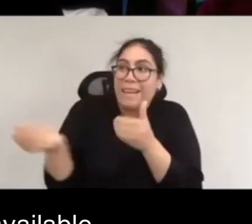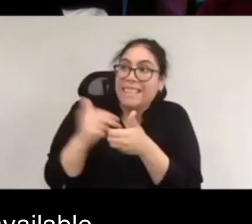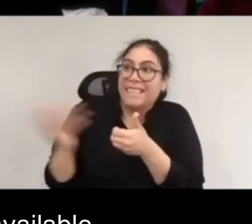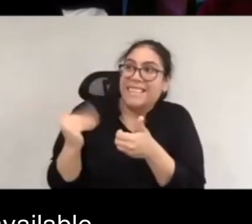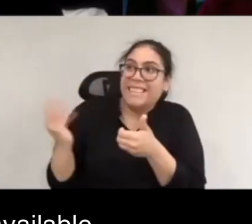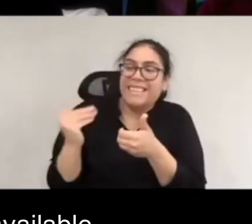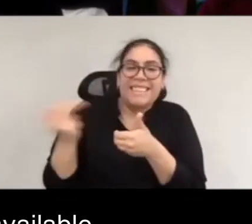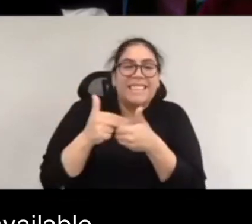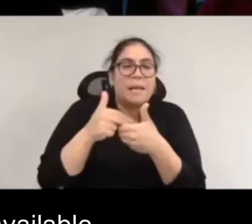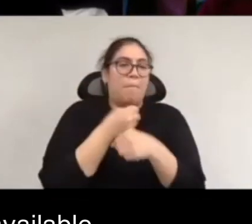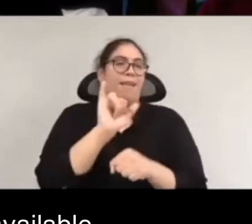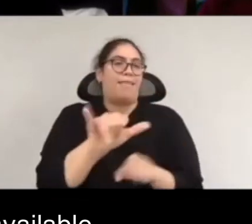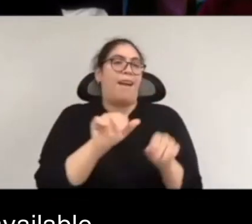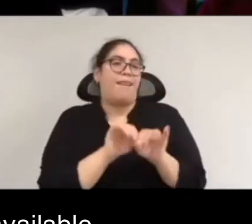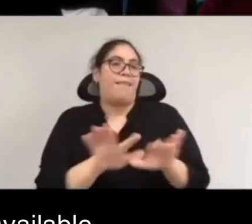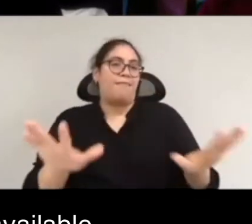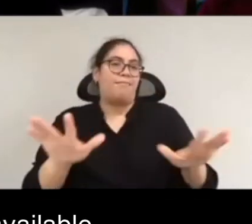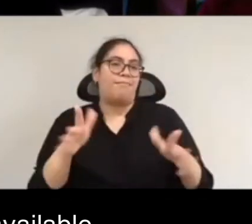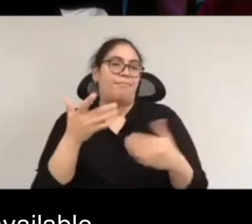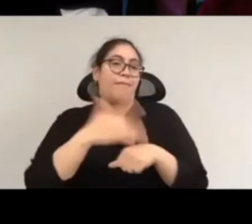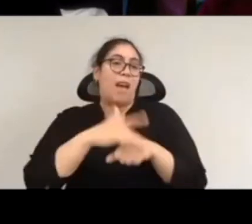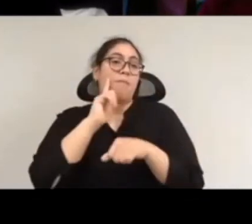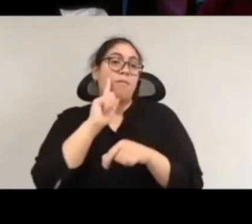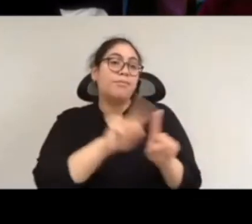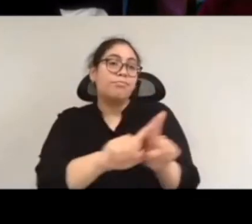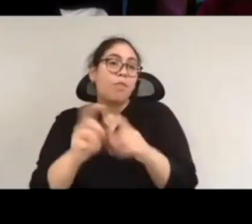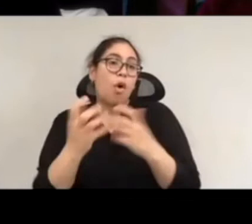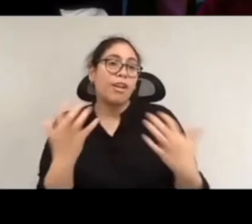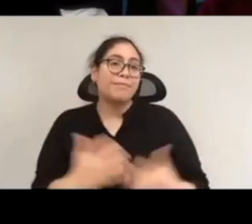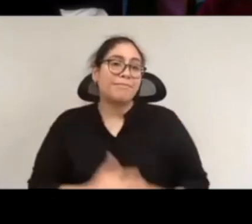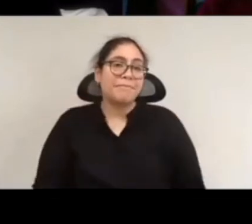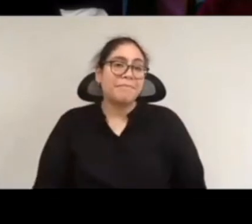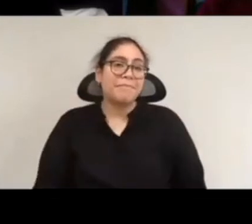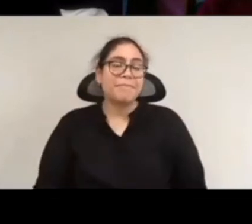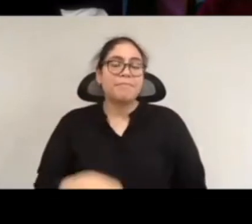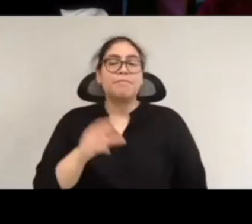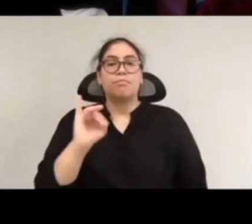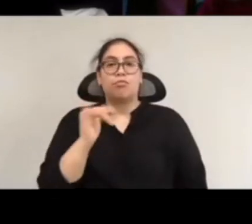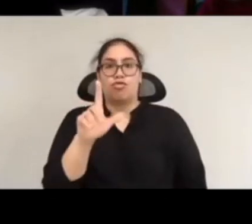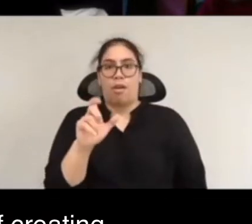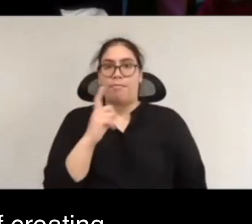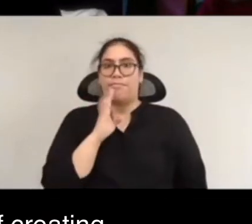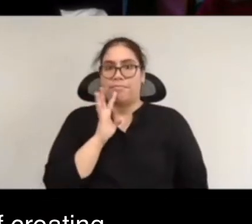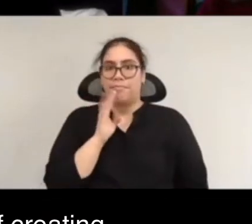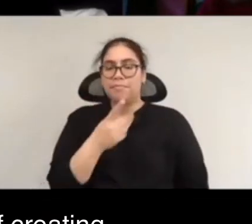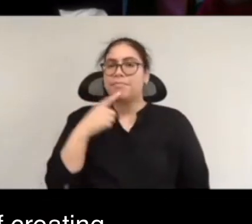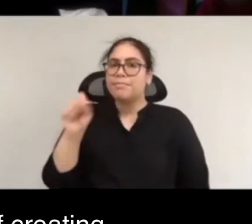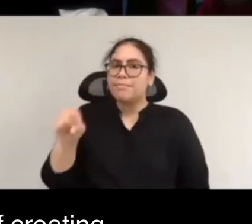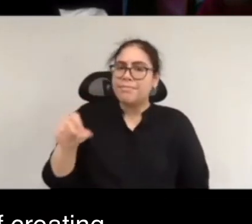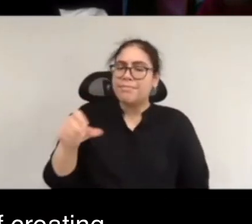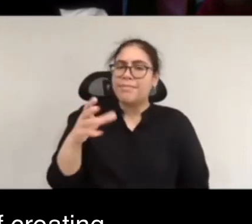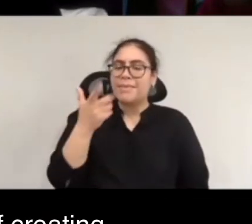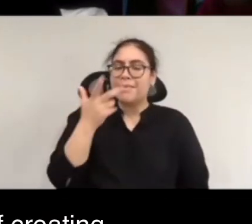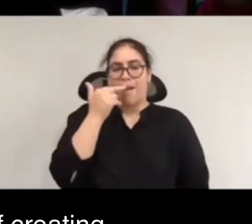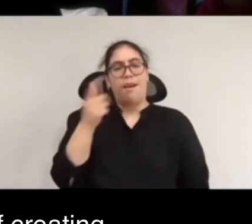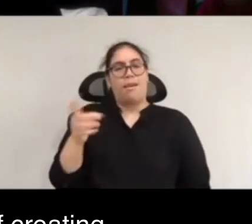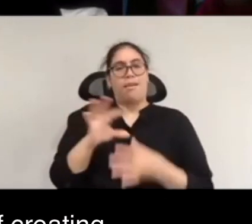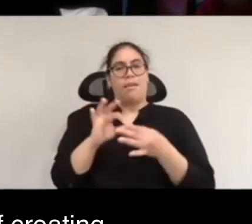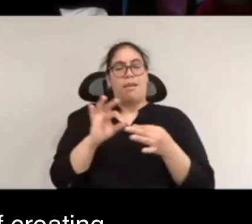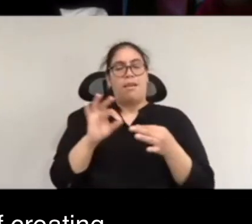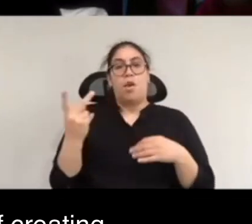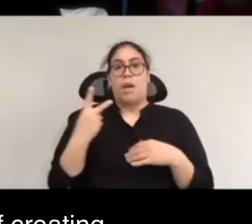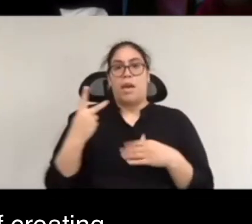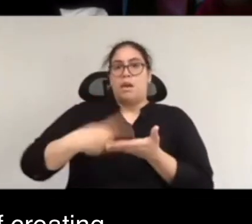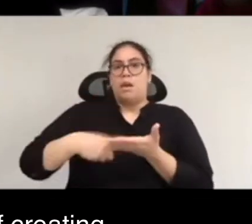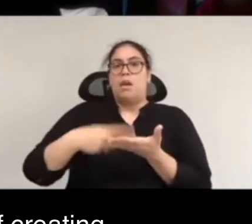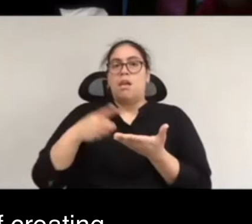make this available for different audiences. It's wonderful. And Ashley, the other thing that we talked about was the idea of